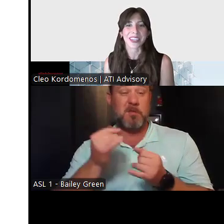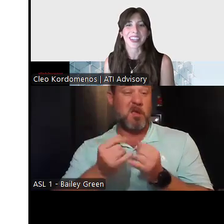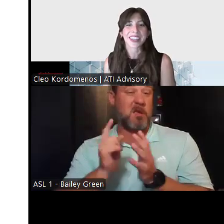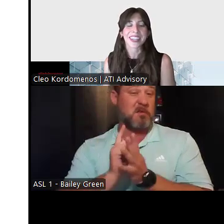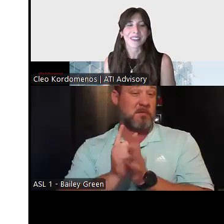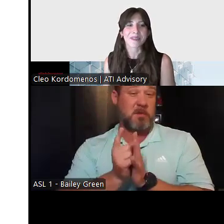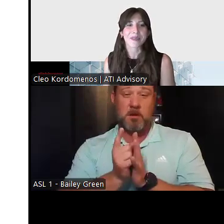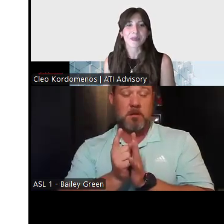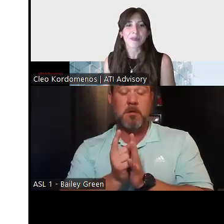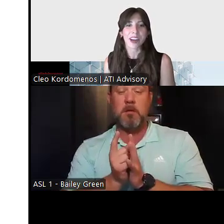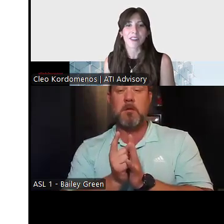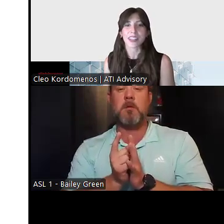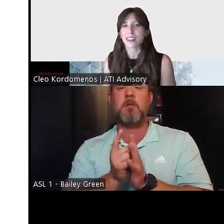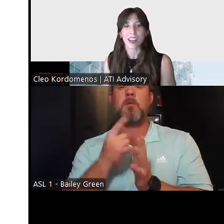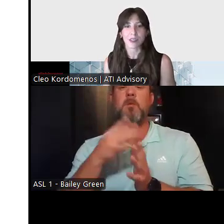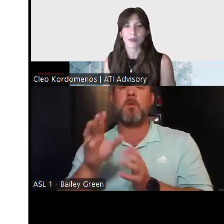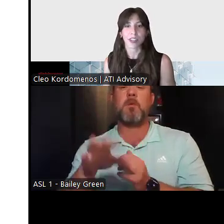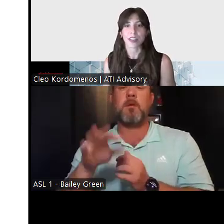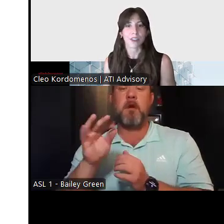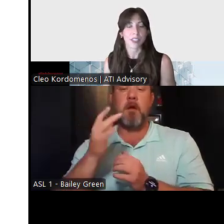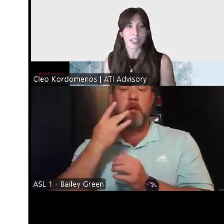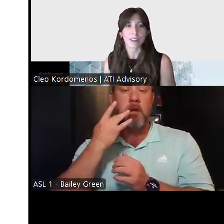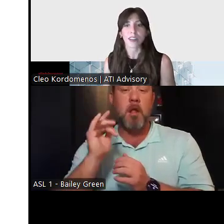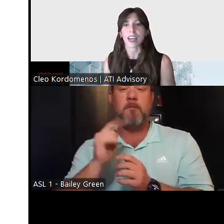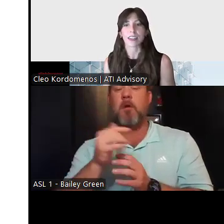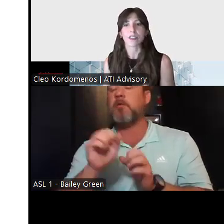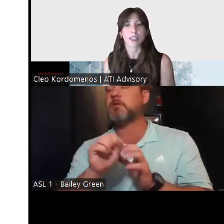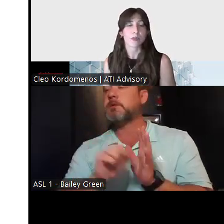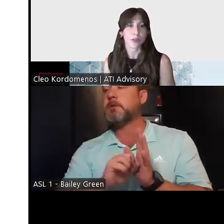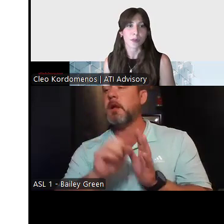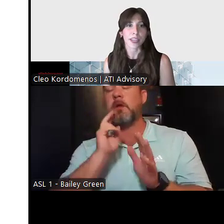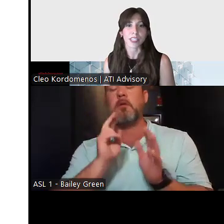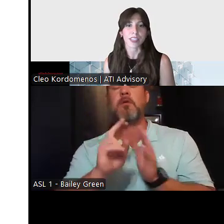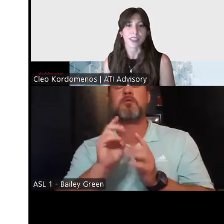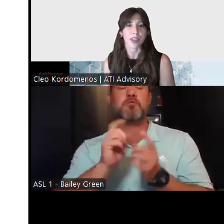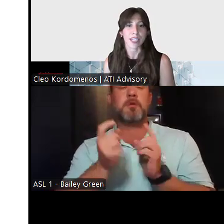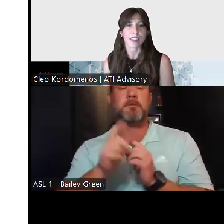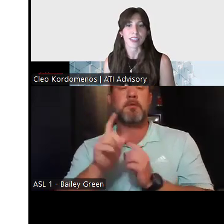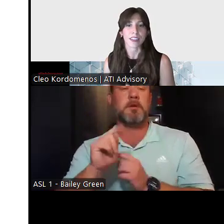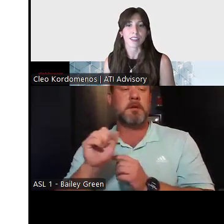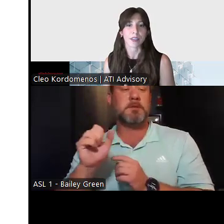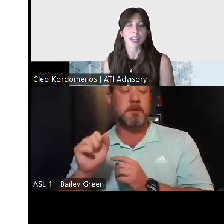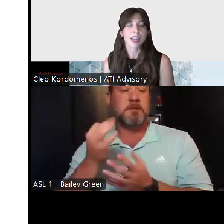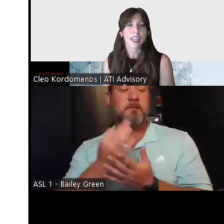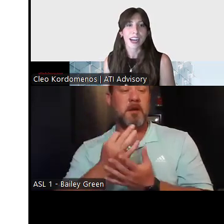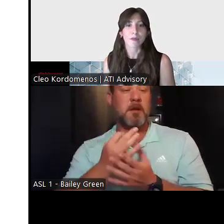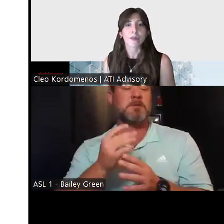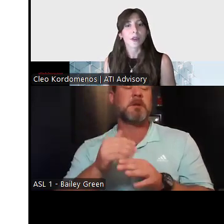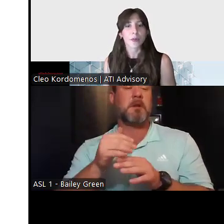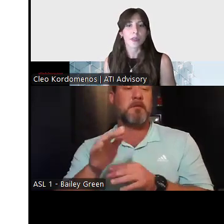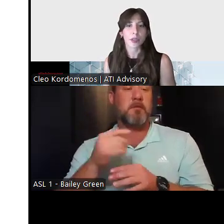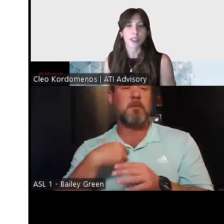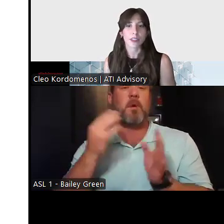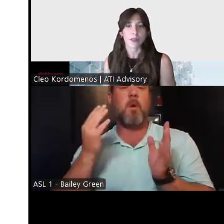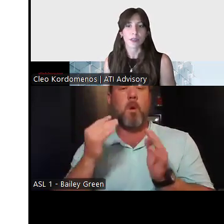so here, what we found is as California and other states look ahead to transforming LTSS financing and delivery, we